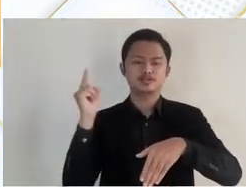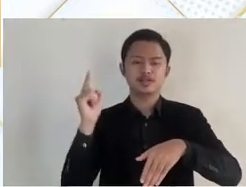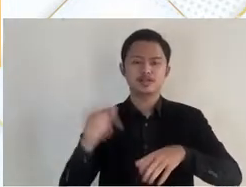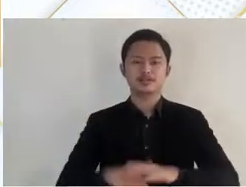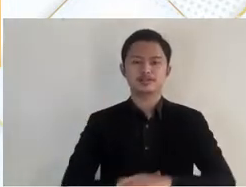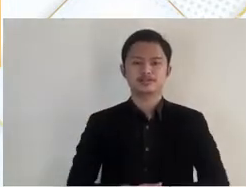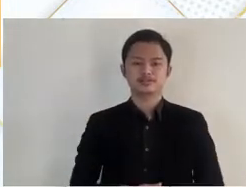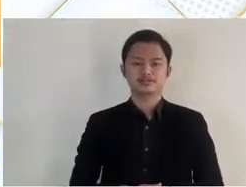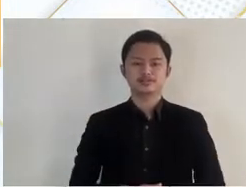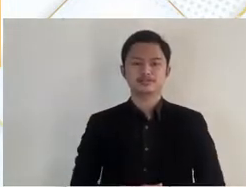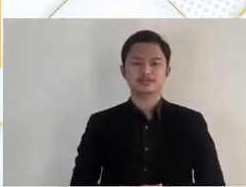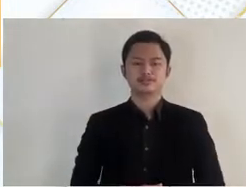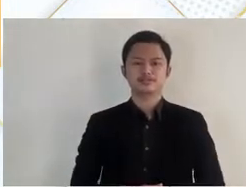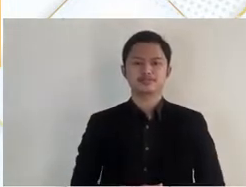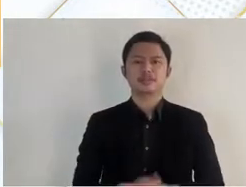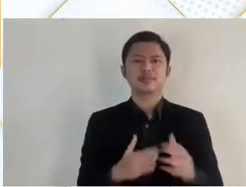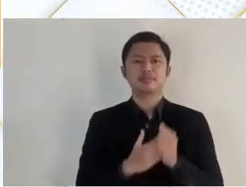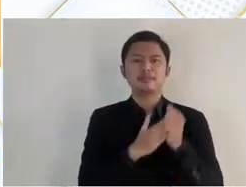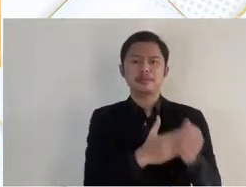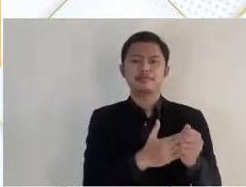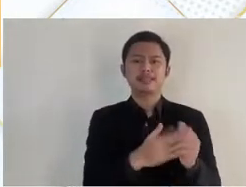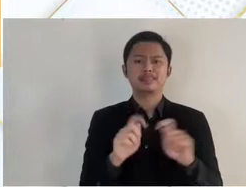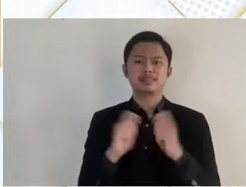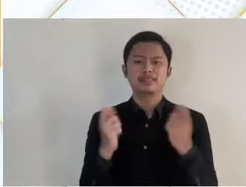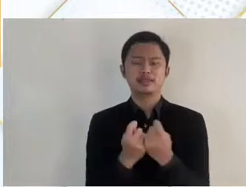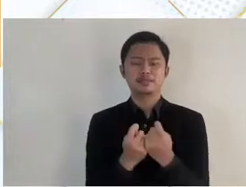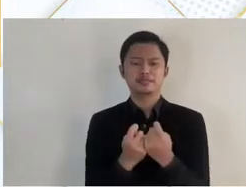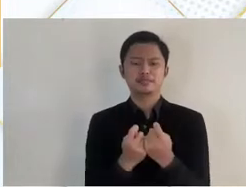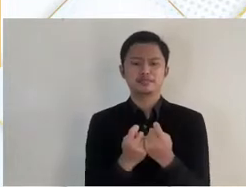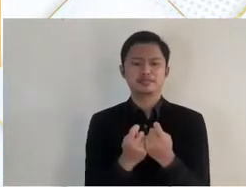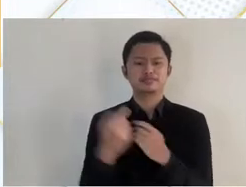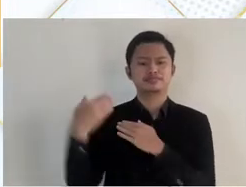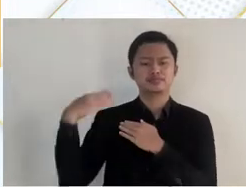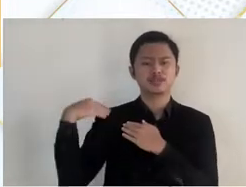As a battalion commander, my role was to